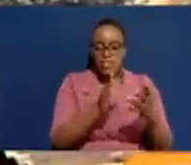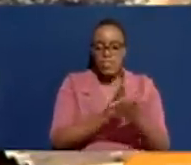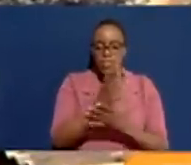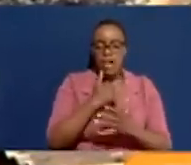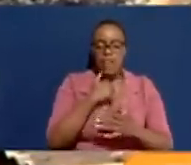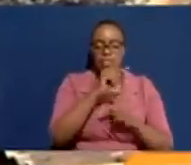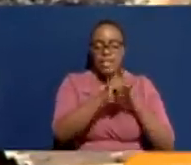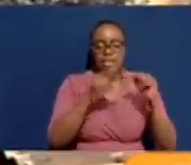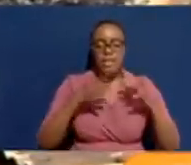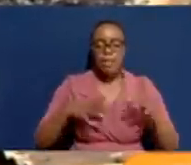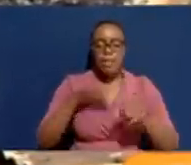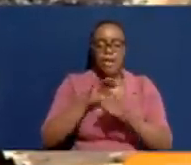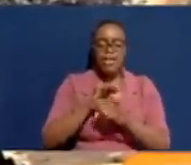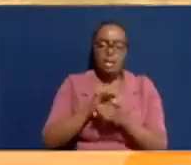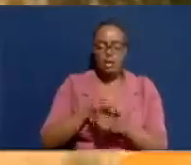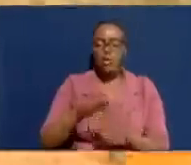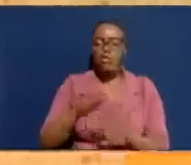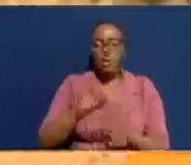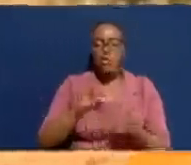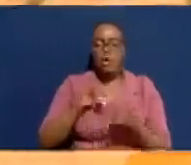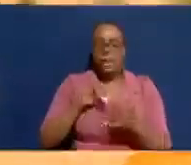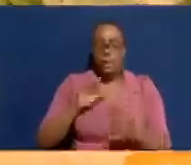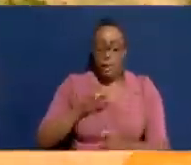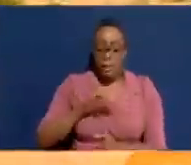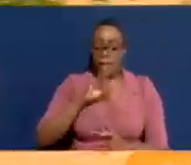death and hundreds of widows in their wake.